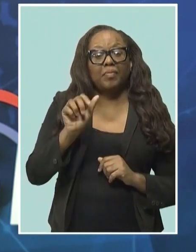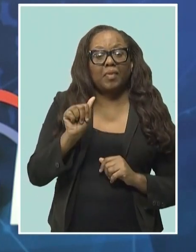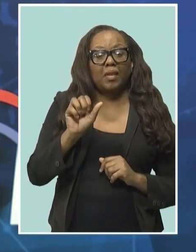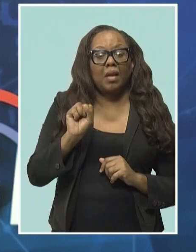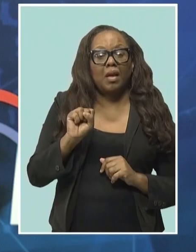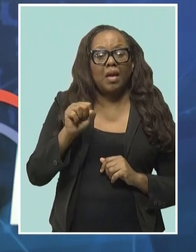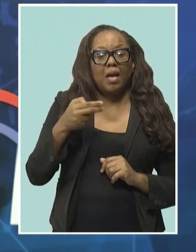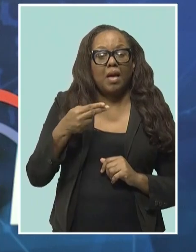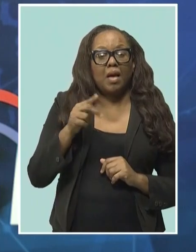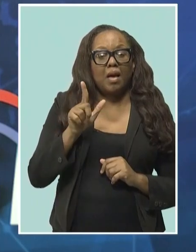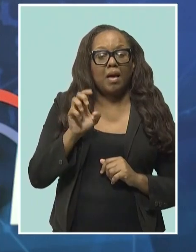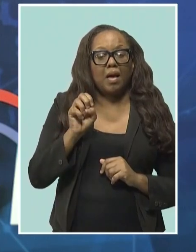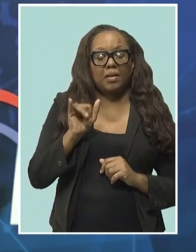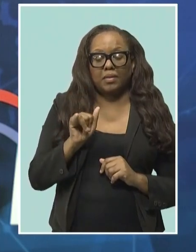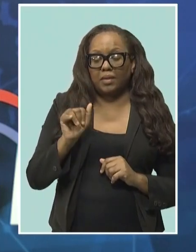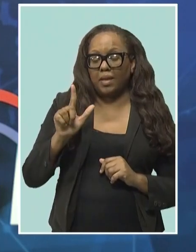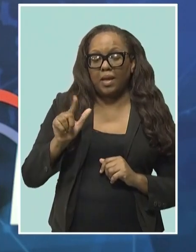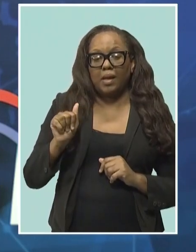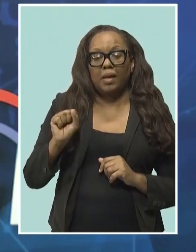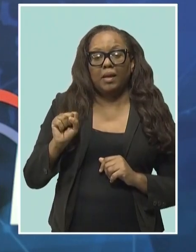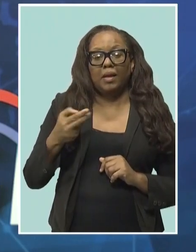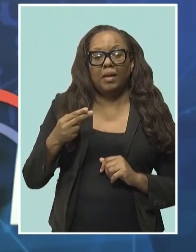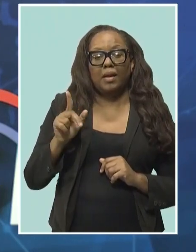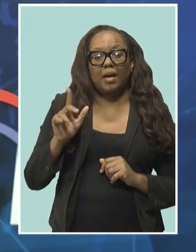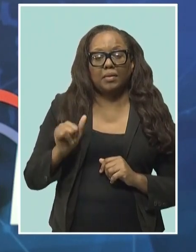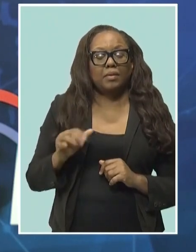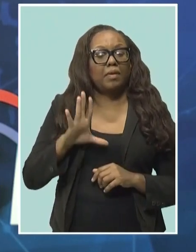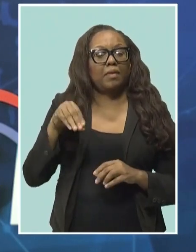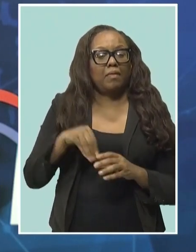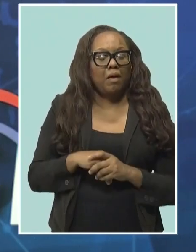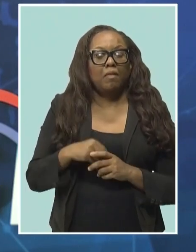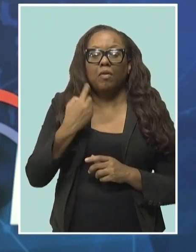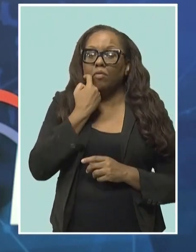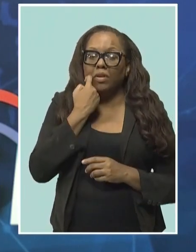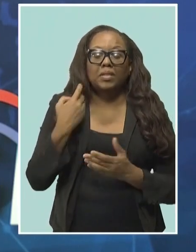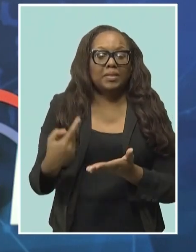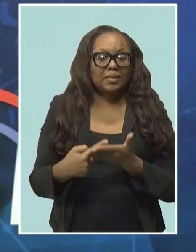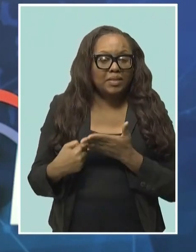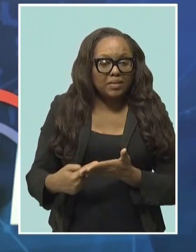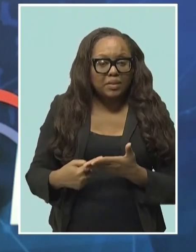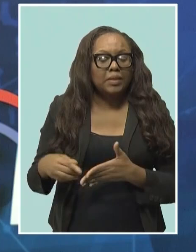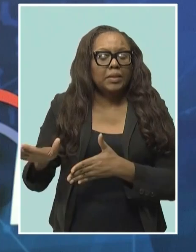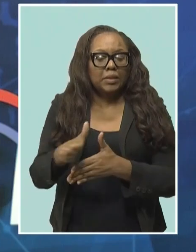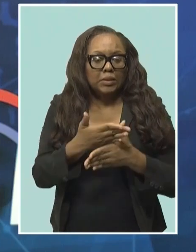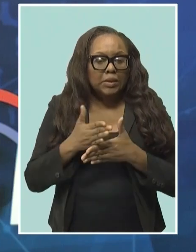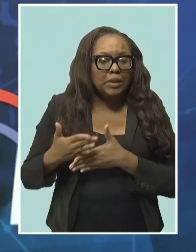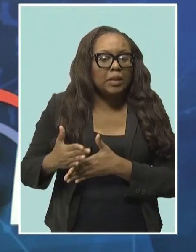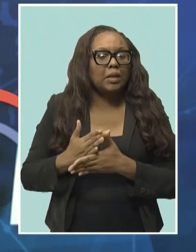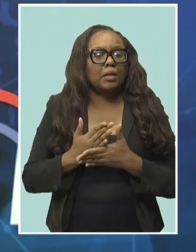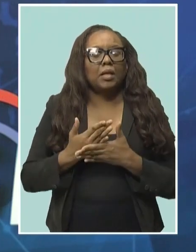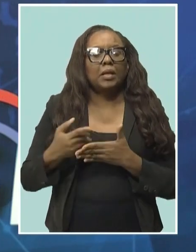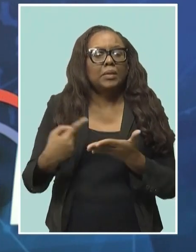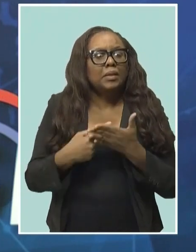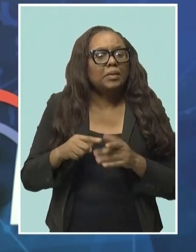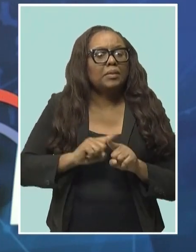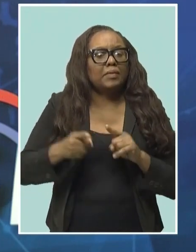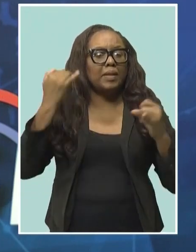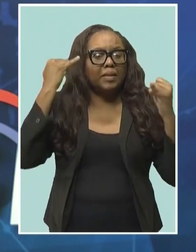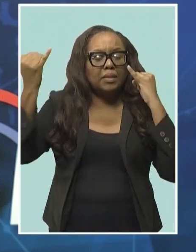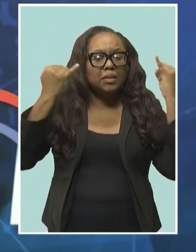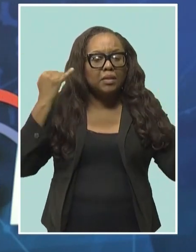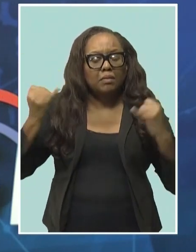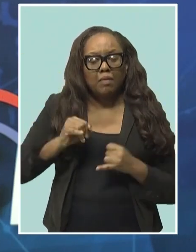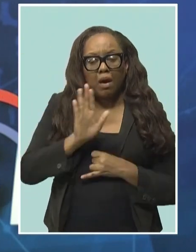Heart Health Advocacy, A View from the Outside. There, she shared input into several of the initiatives and campaigns she